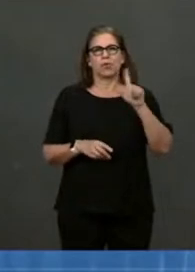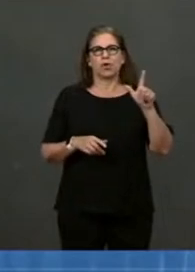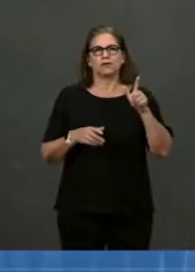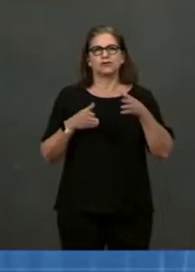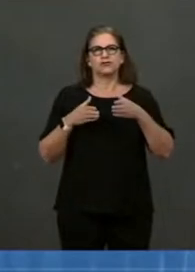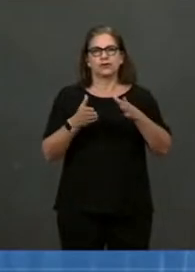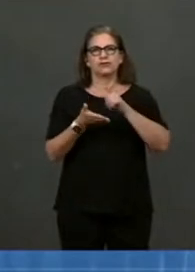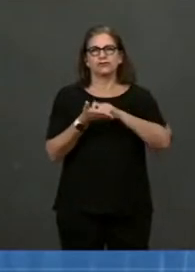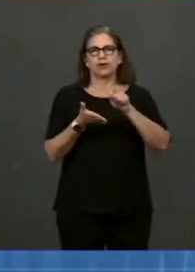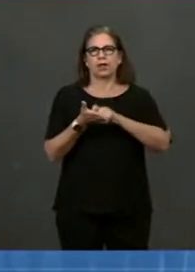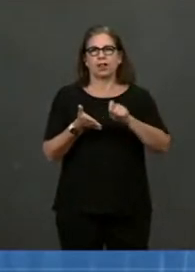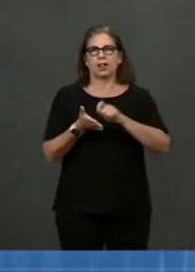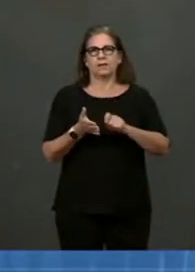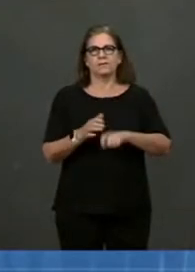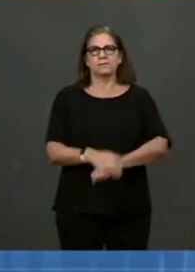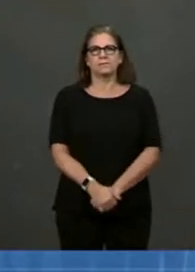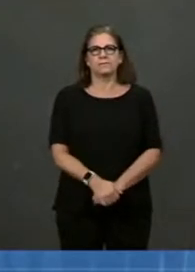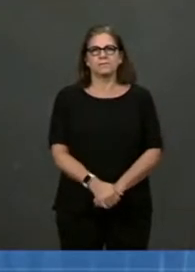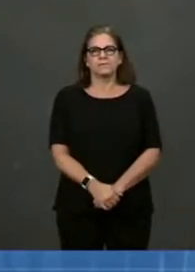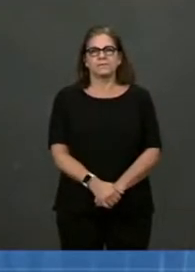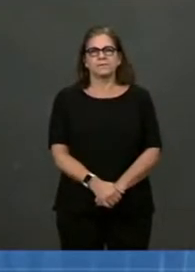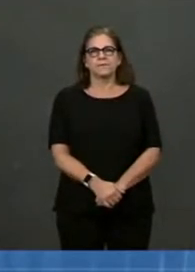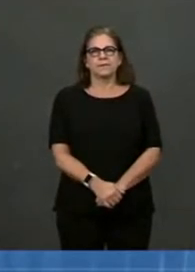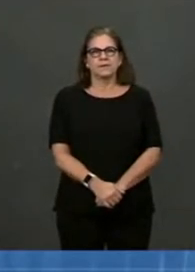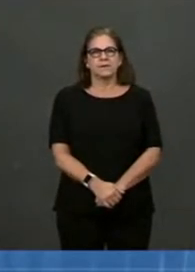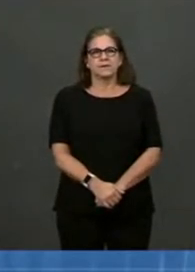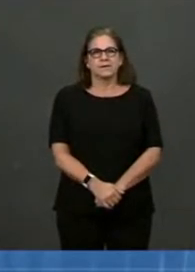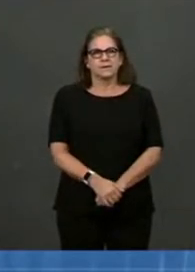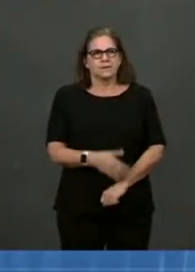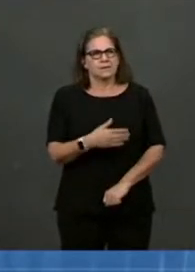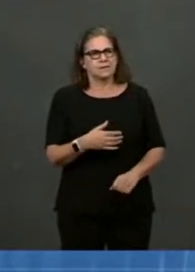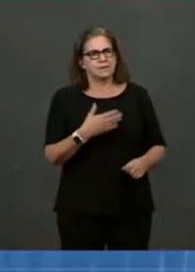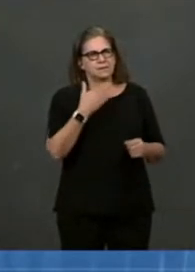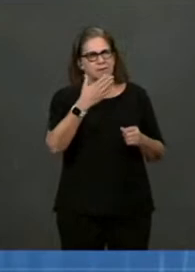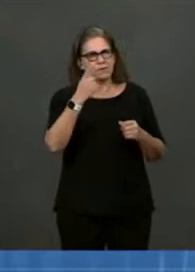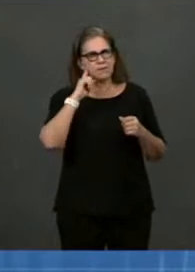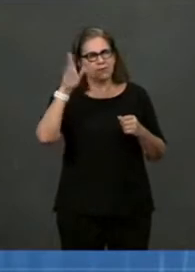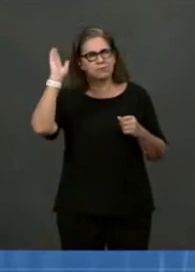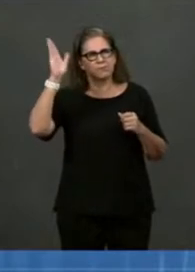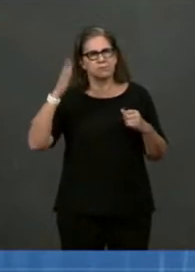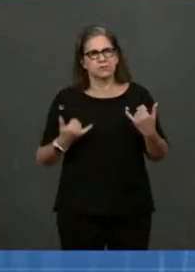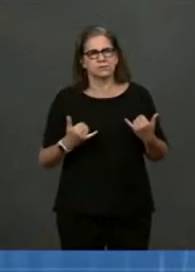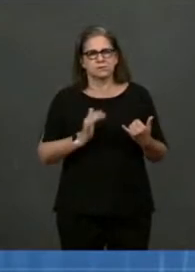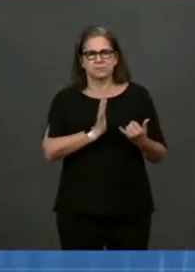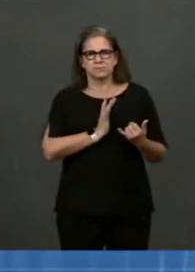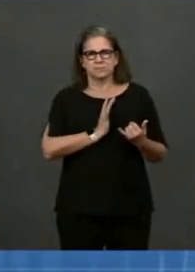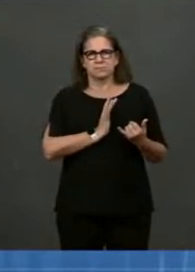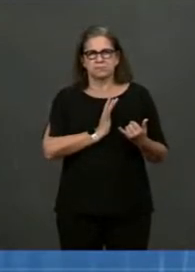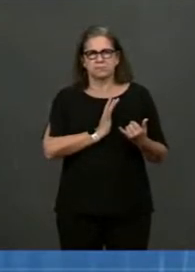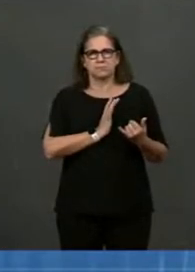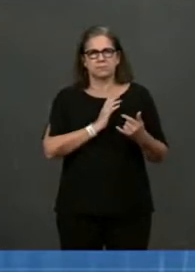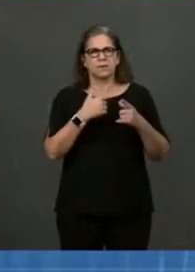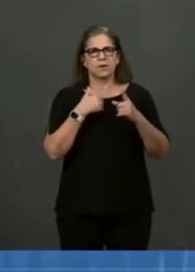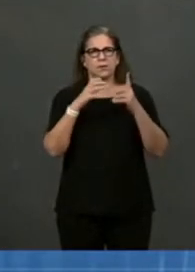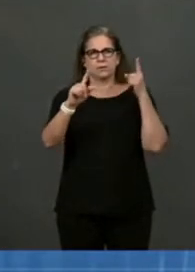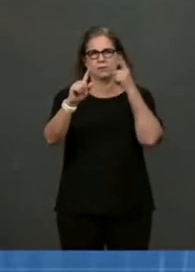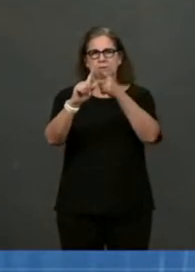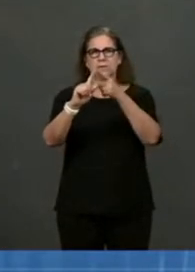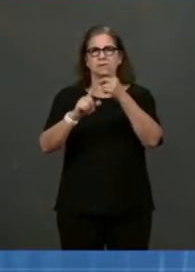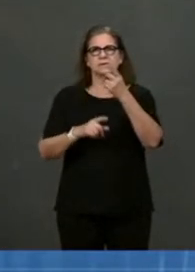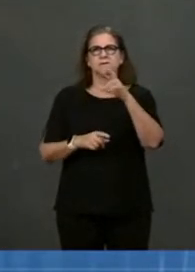Hi, thank you as always for doing the briefing. This is probably a question for Dr. Walensky, but can you just clarify the guidance